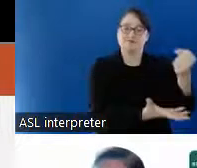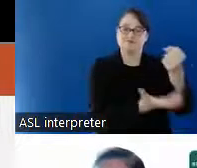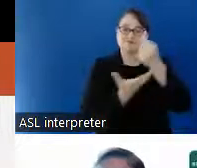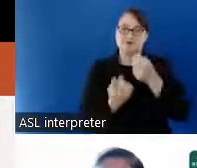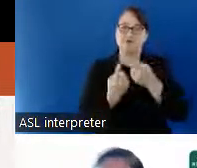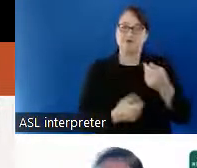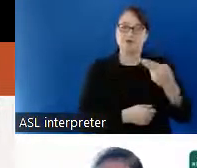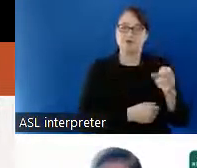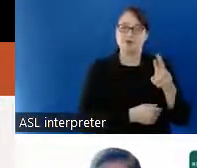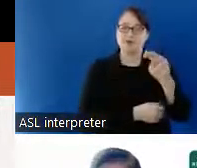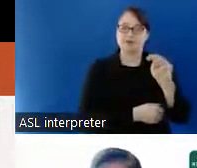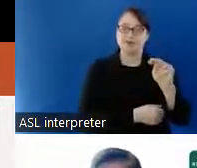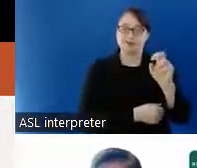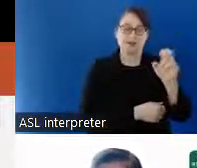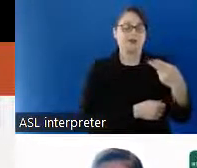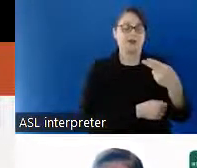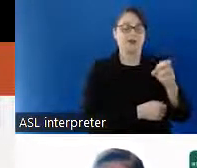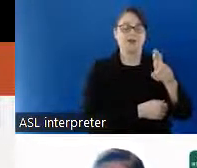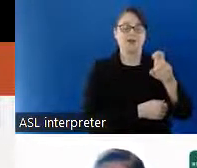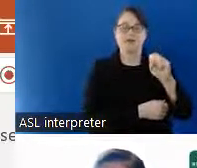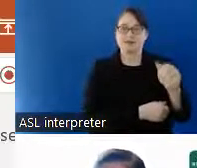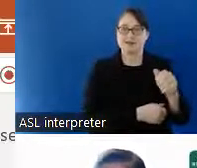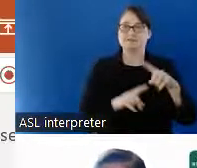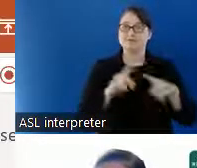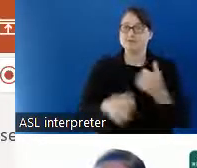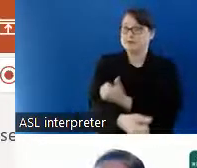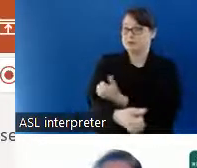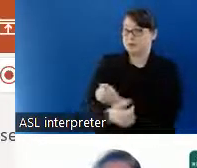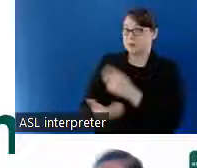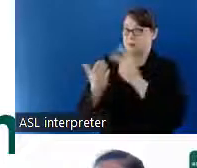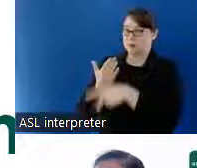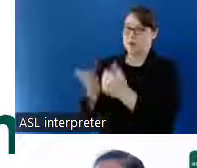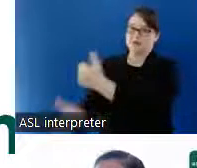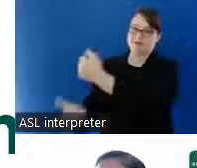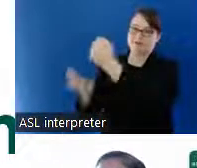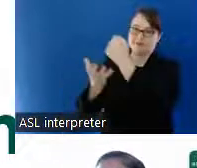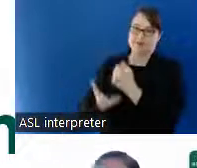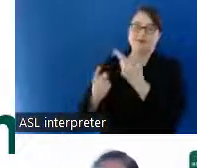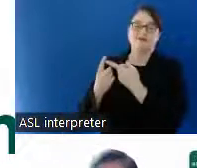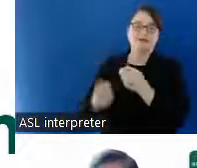Administration. However, the Vaccine Ambassador Project is funded by the CDC and collaborated